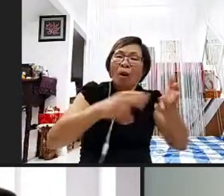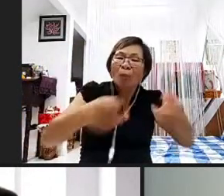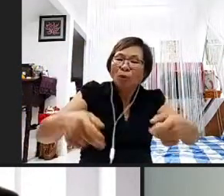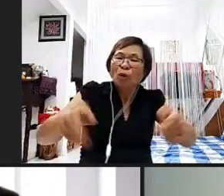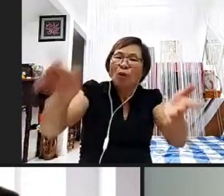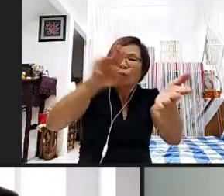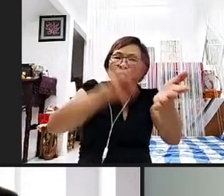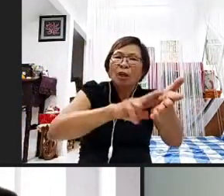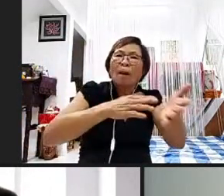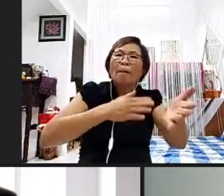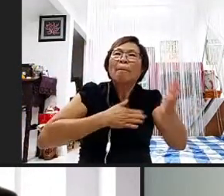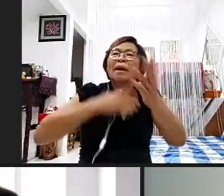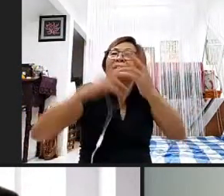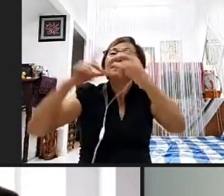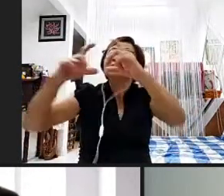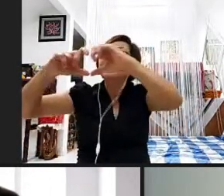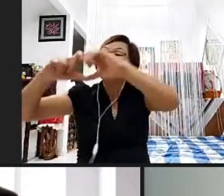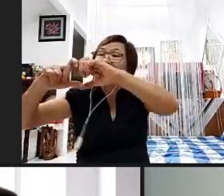in my Sajatra,